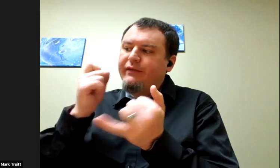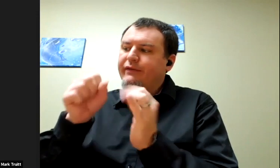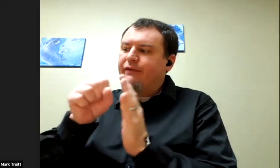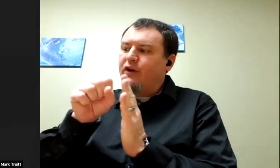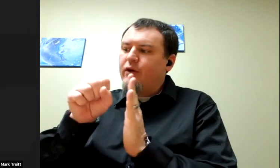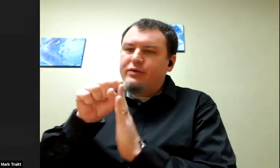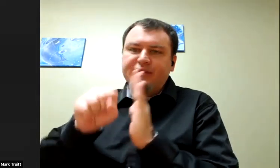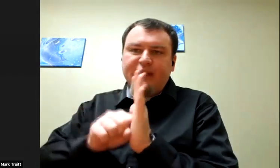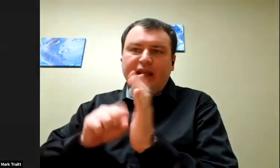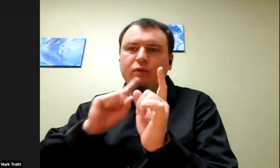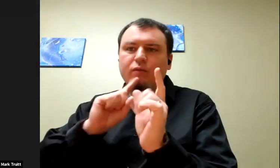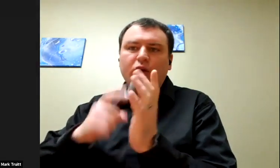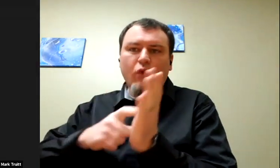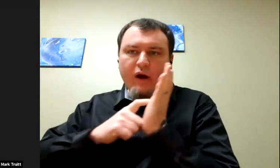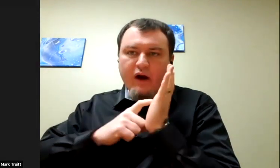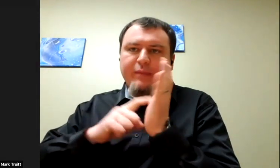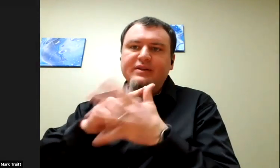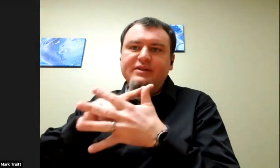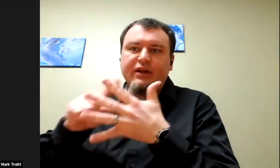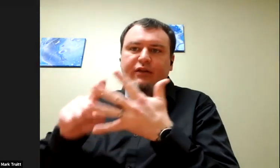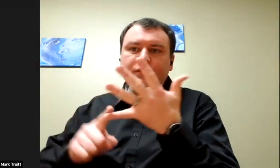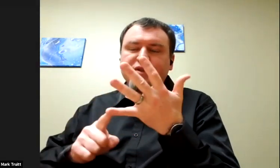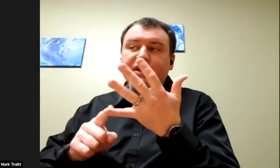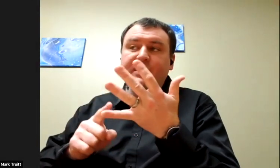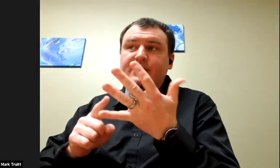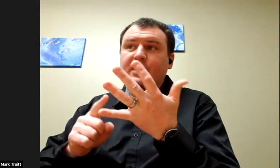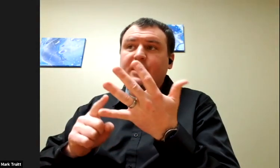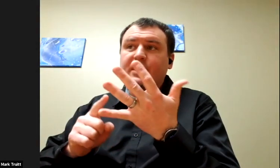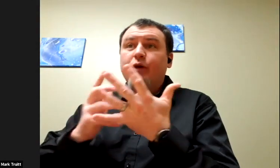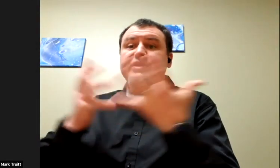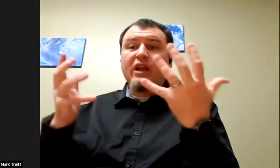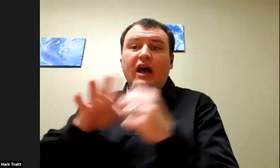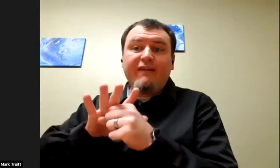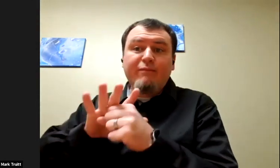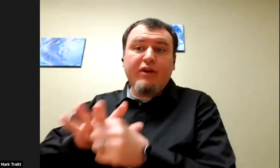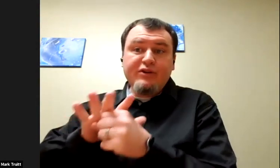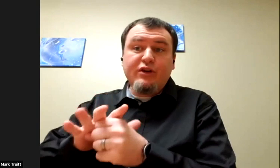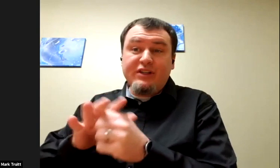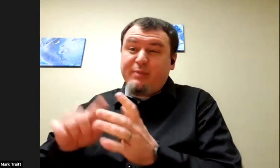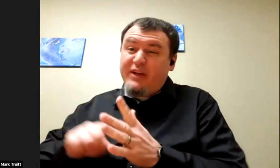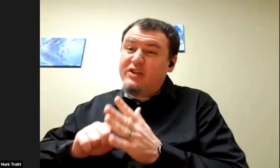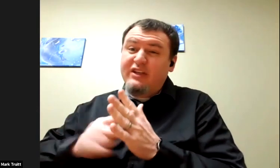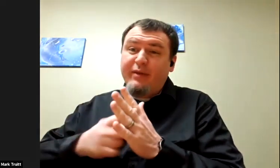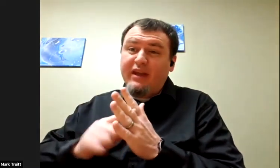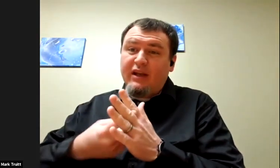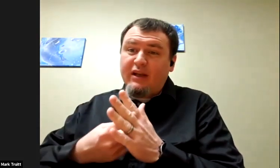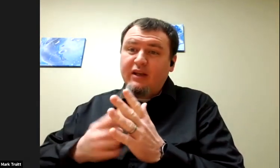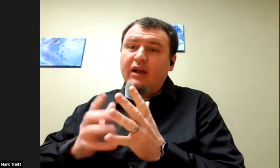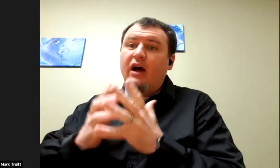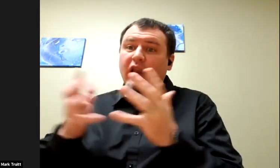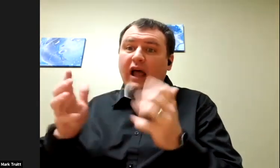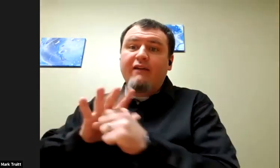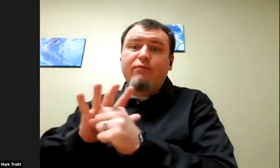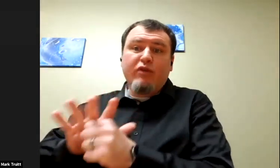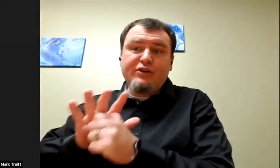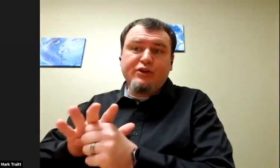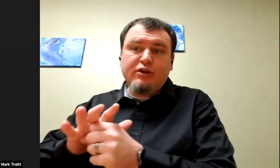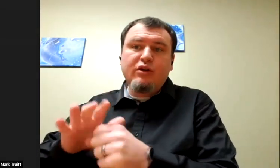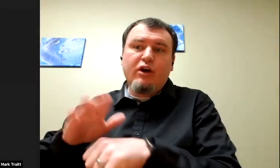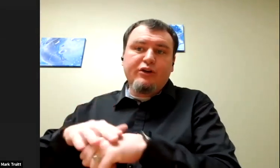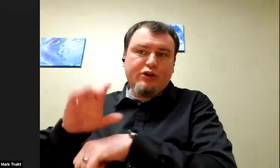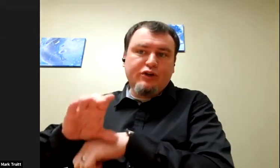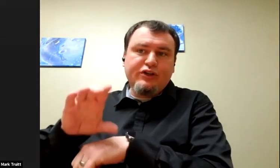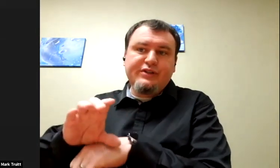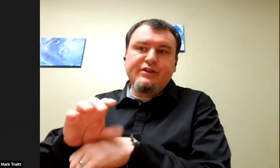because of, you know, state requirements and those things, there was a lot of pressure, especially at the beginning. A lot of